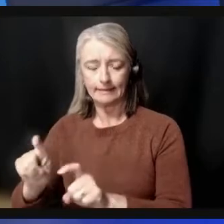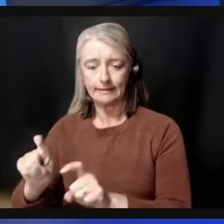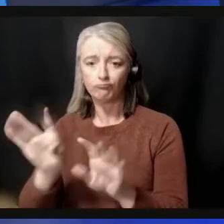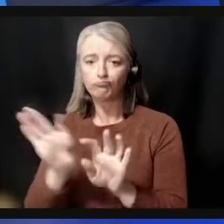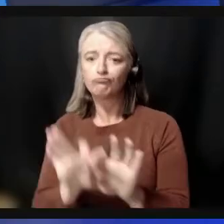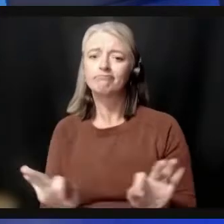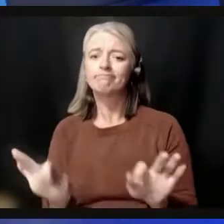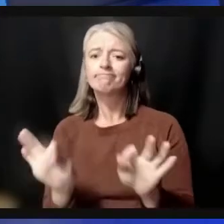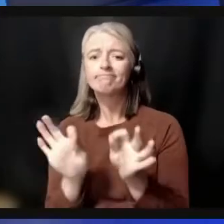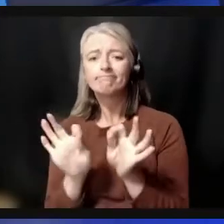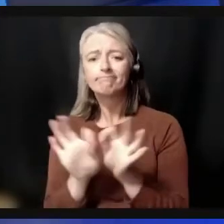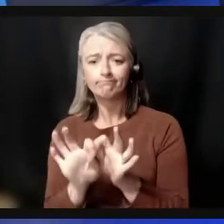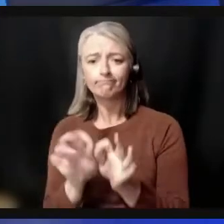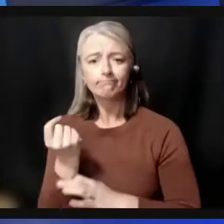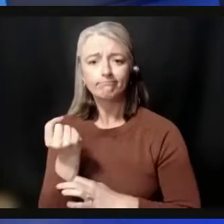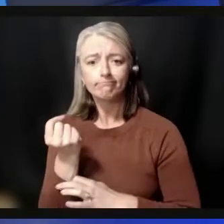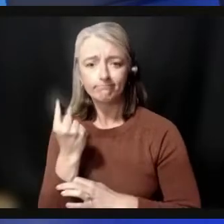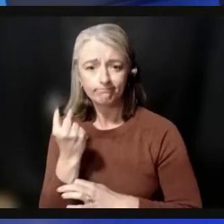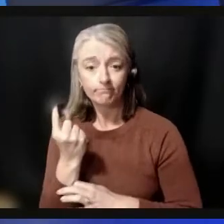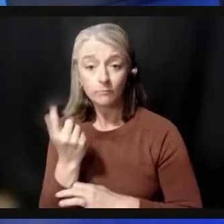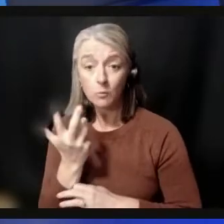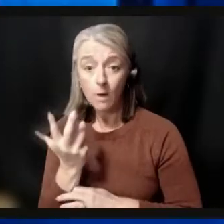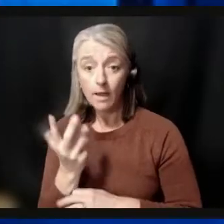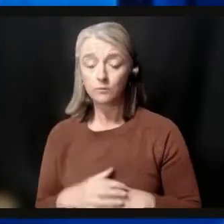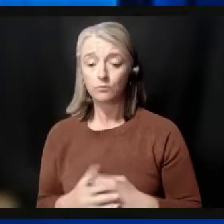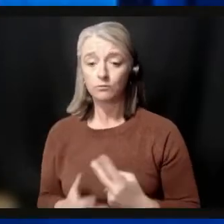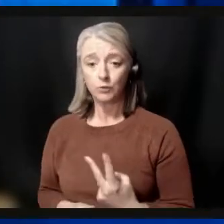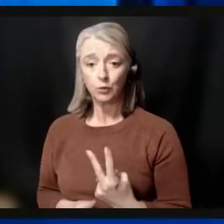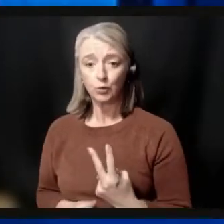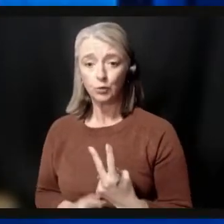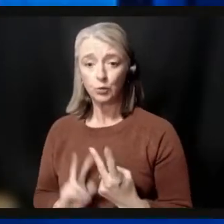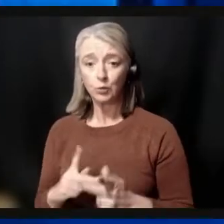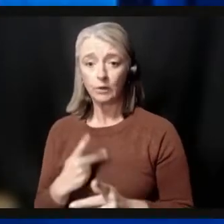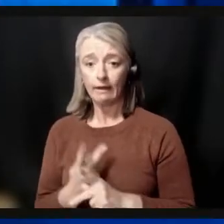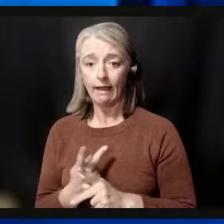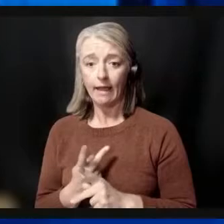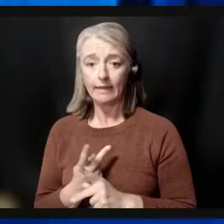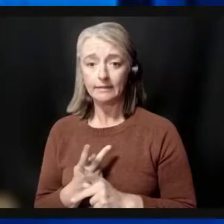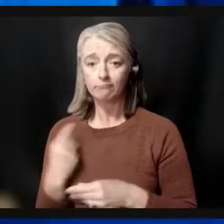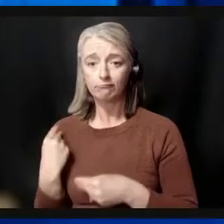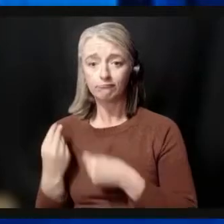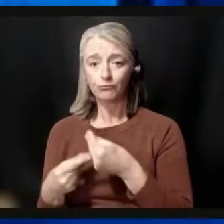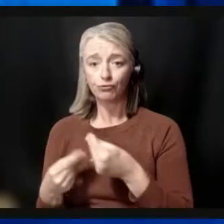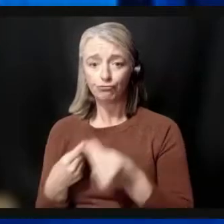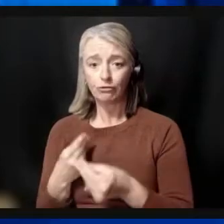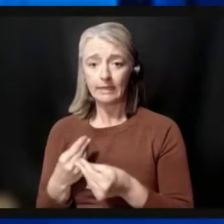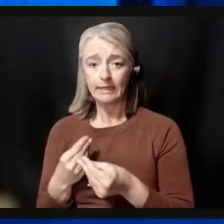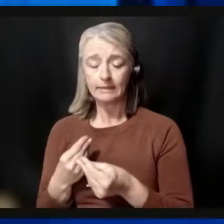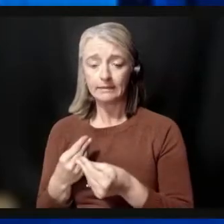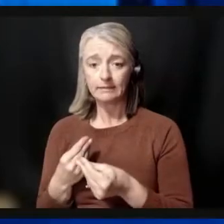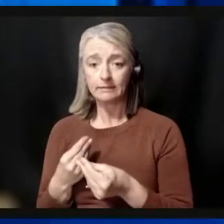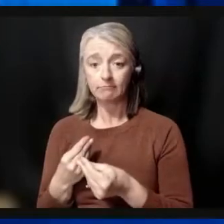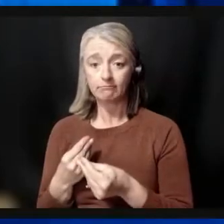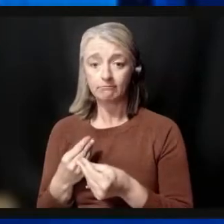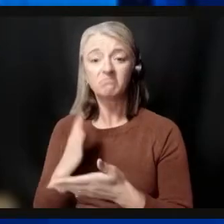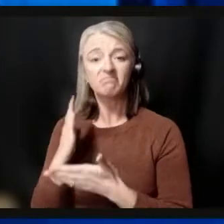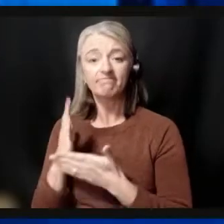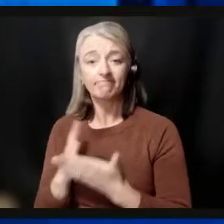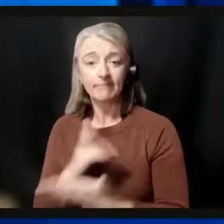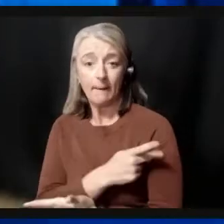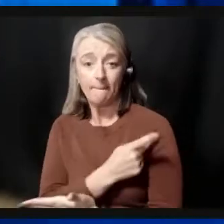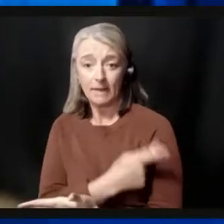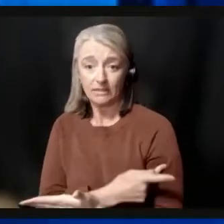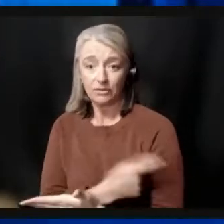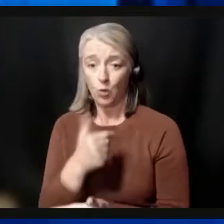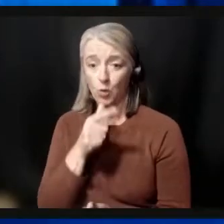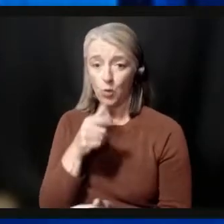of understand that there's actually two kinds of genetic tests. So you talked about the type that's inherited, but some of our patients who have cancer